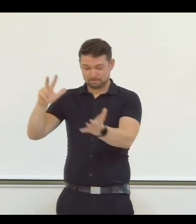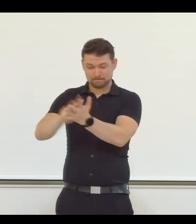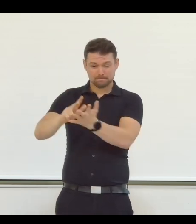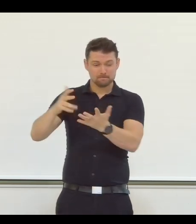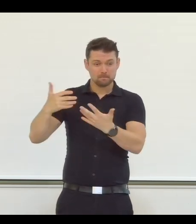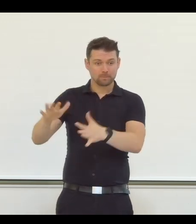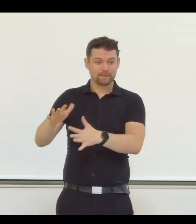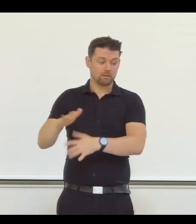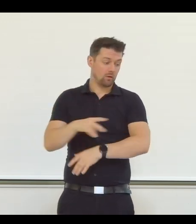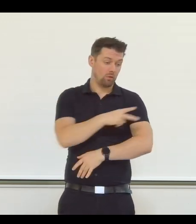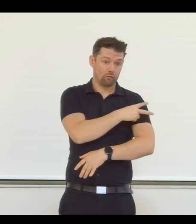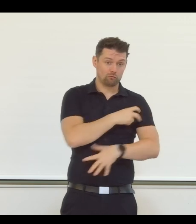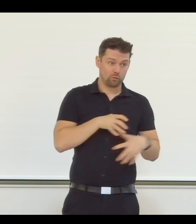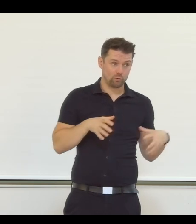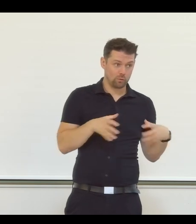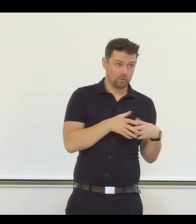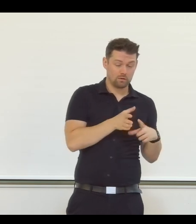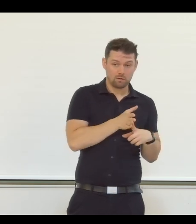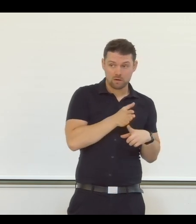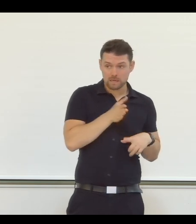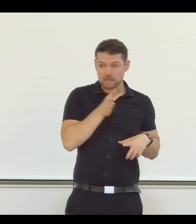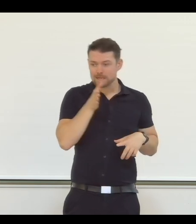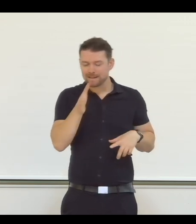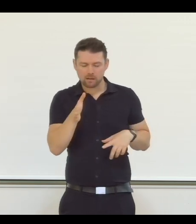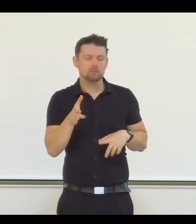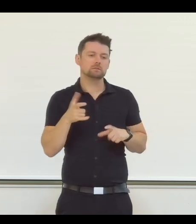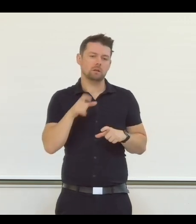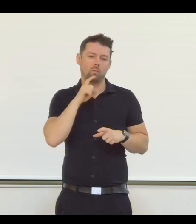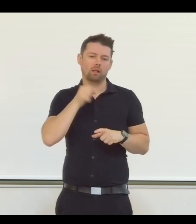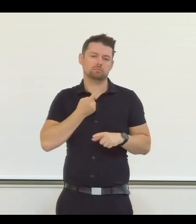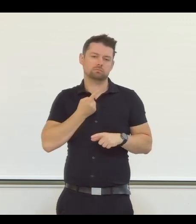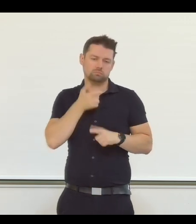when the crew is moving in, they will still need to do some tests.